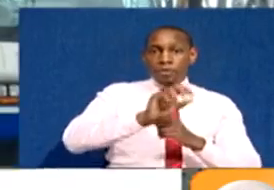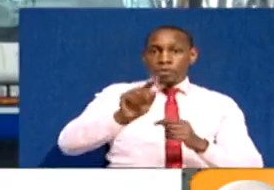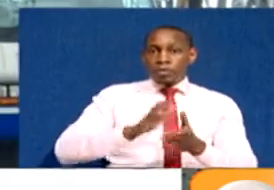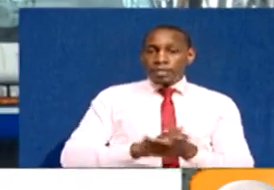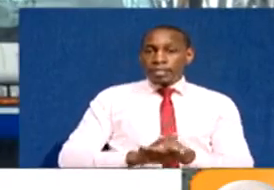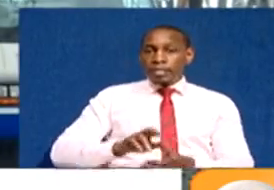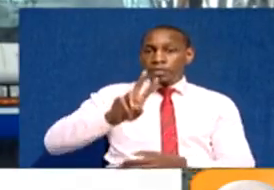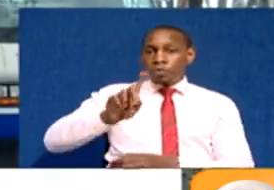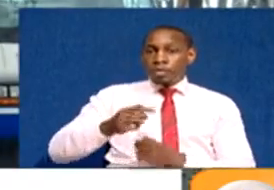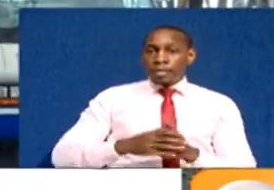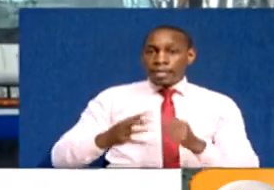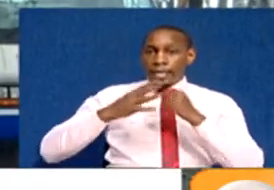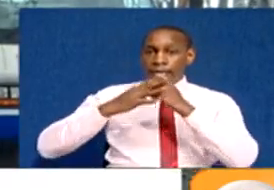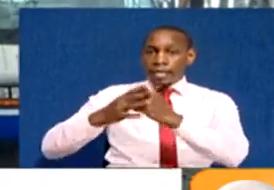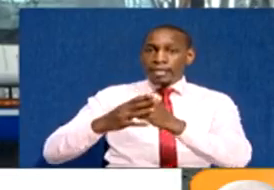2021 stood at